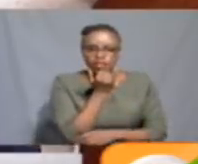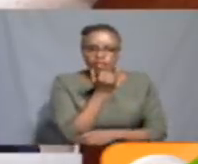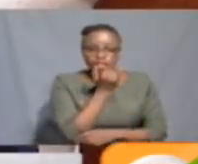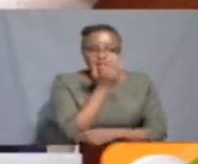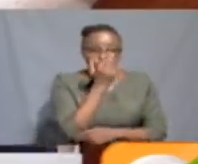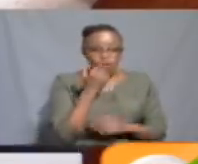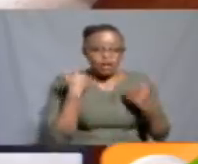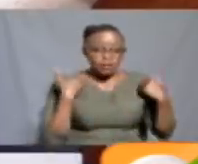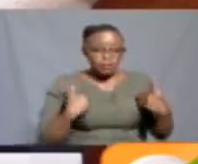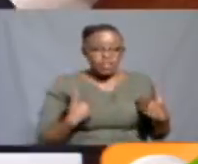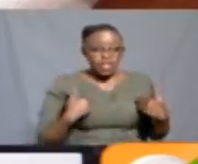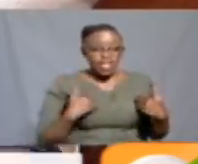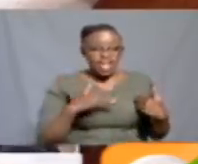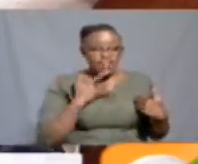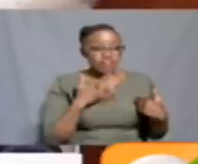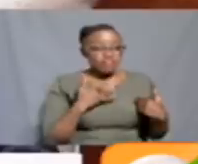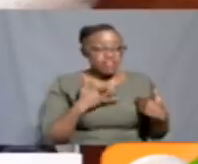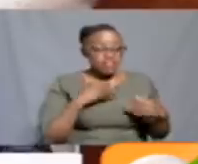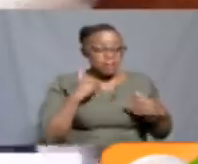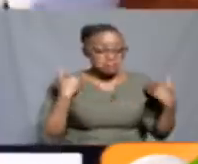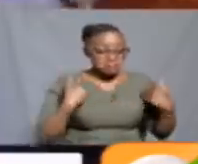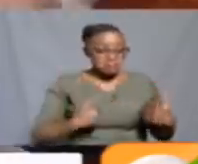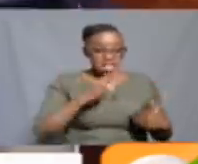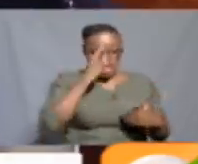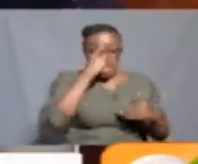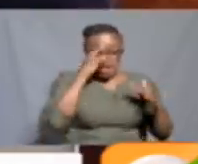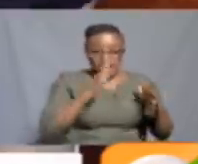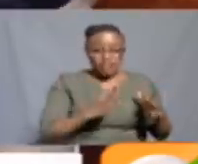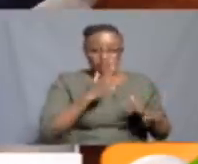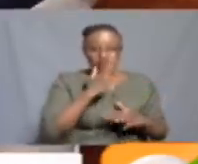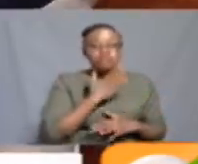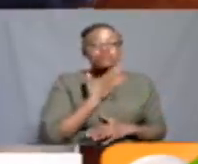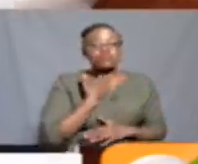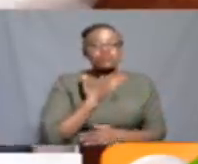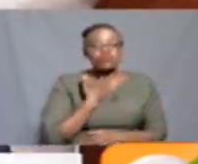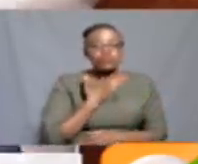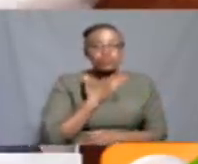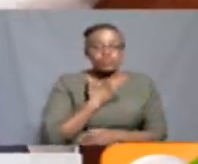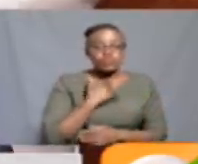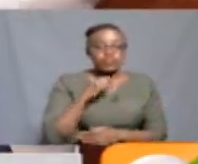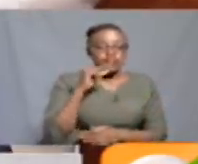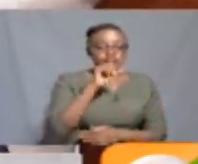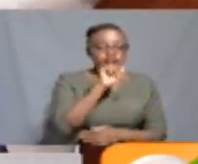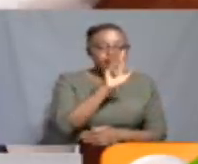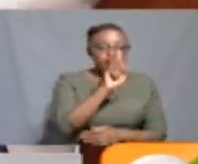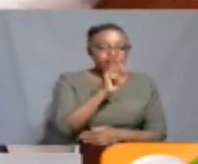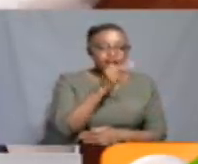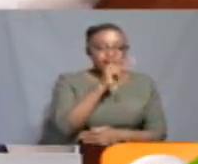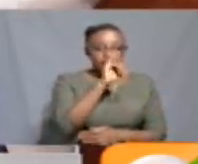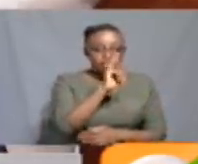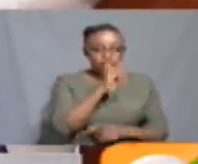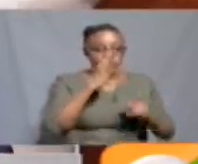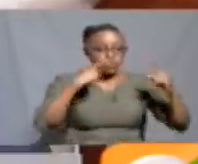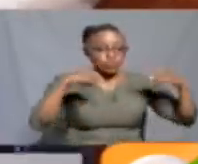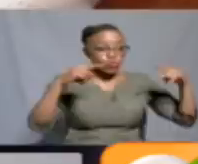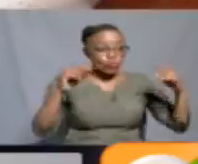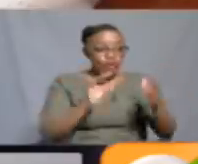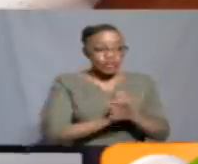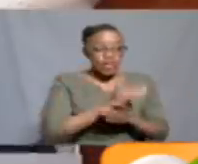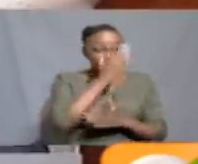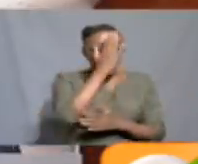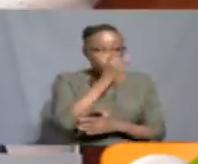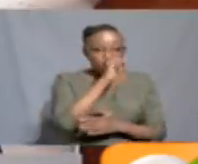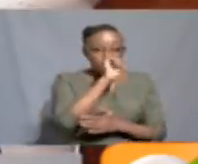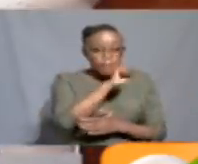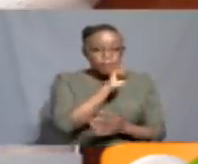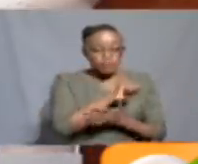Because I felt that I was an Indian. I wanted Gandhi to win so that it can